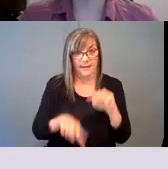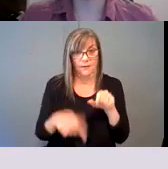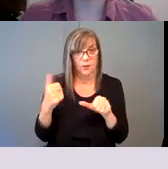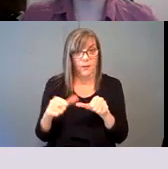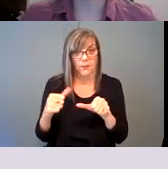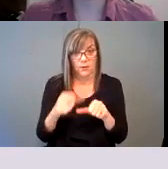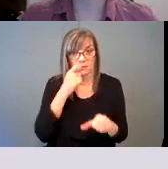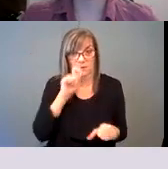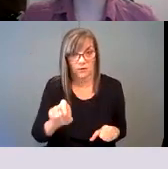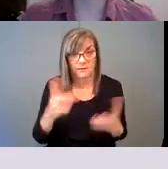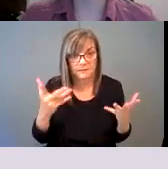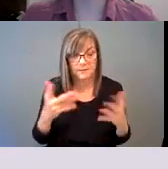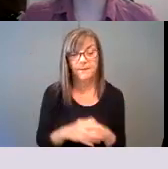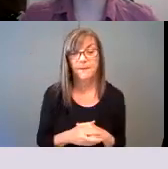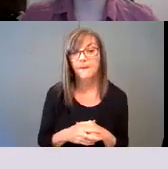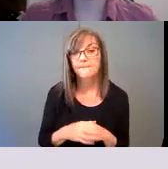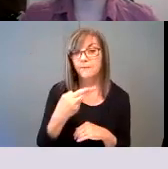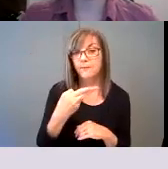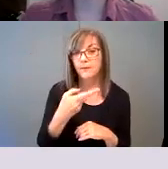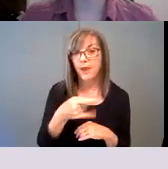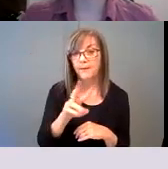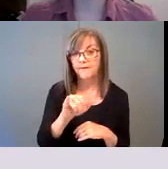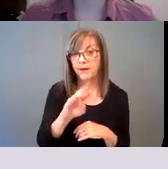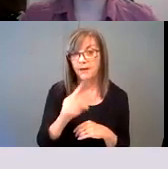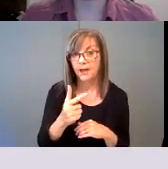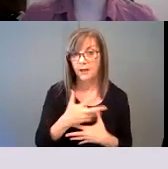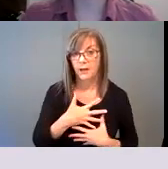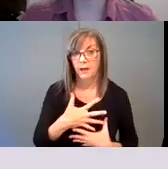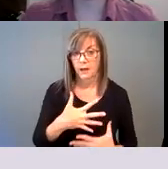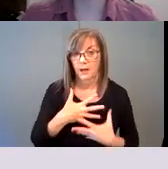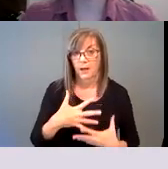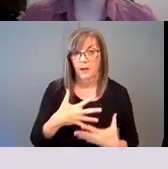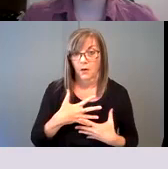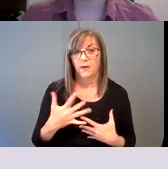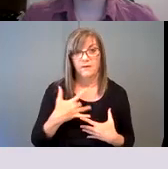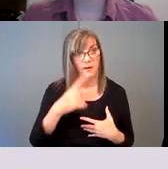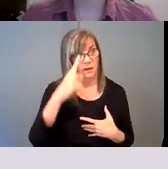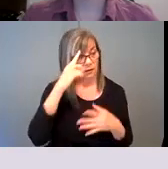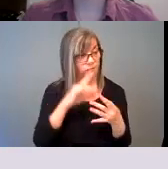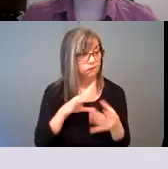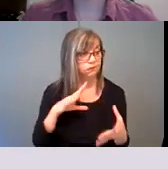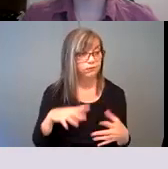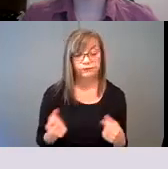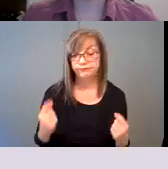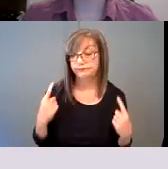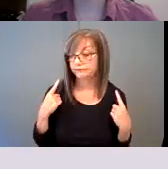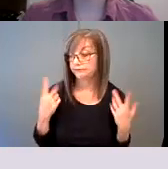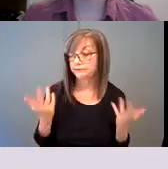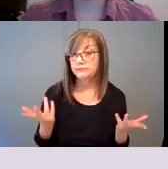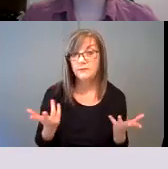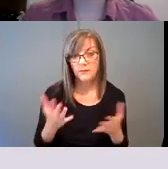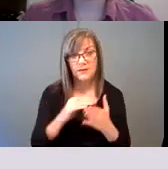Hypervigilance, dissociating, right? So those are other emotional or physical impacts as well. And someone also shared in the